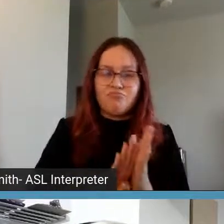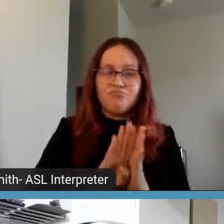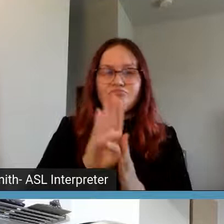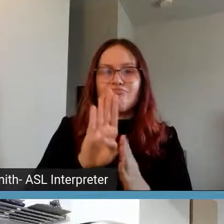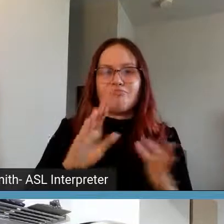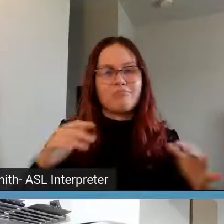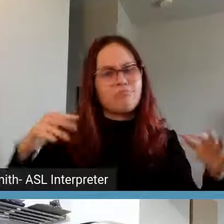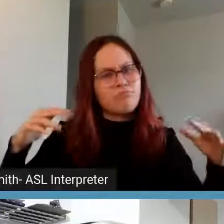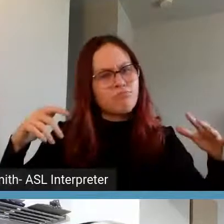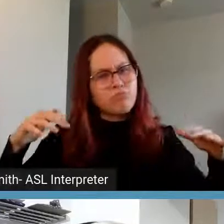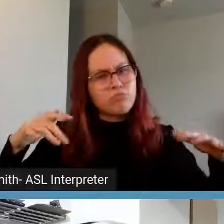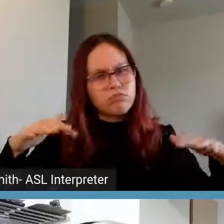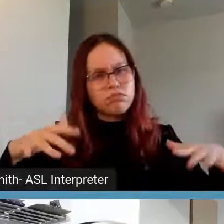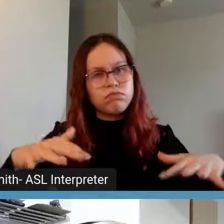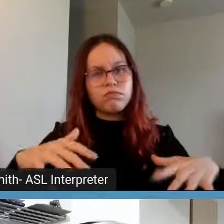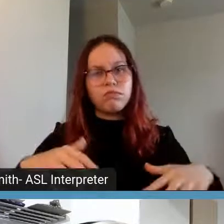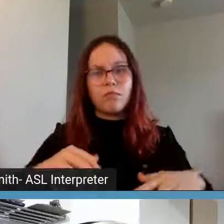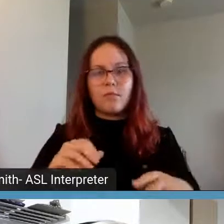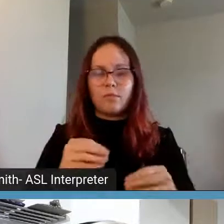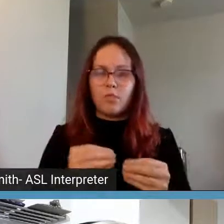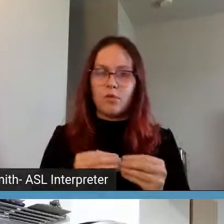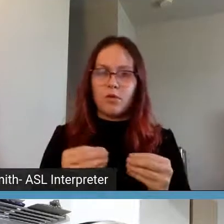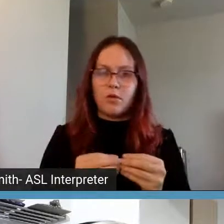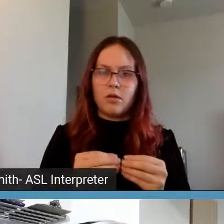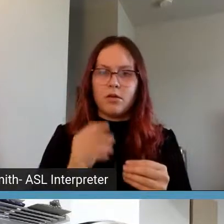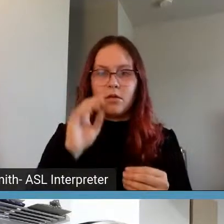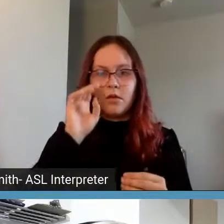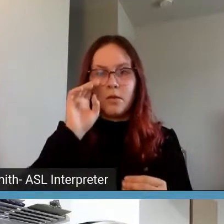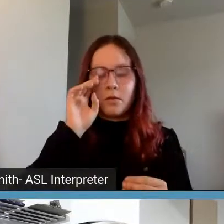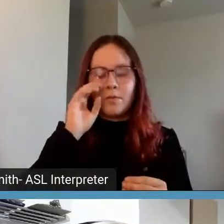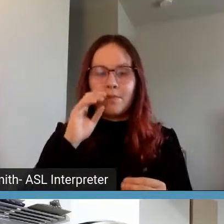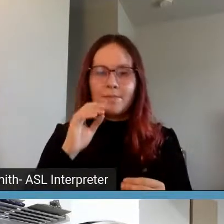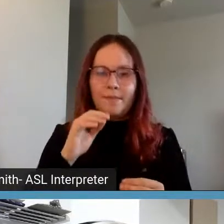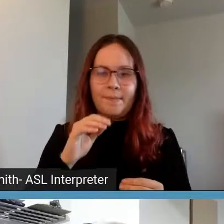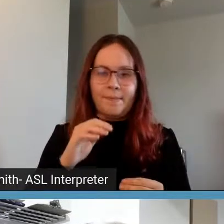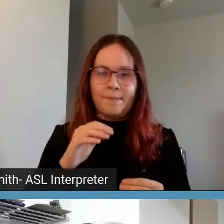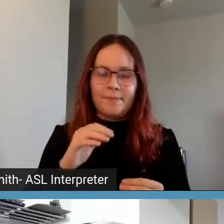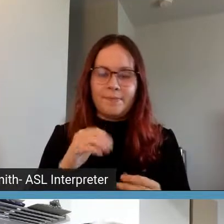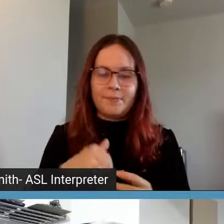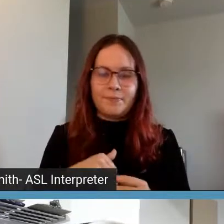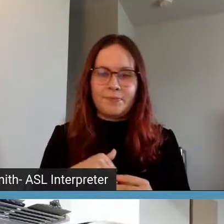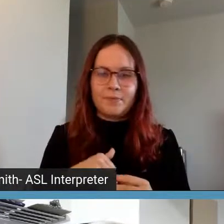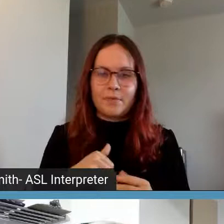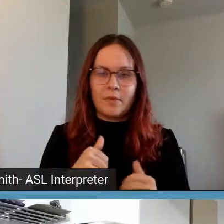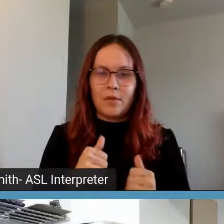be able to achieve like on our own and with our own space,